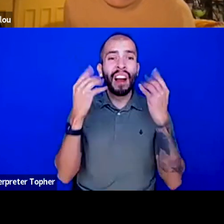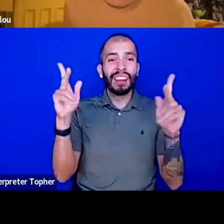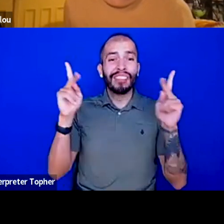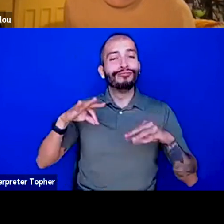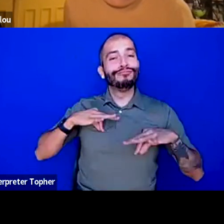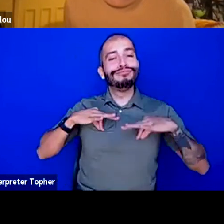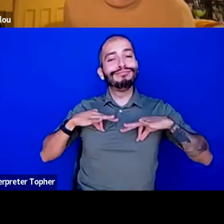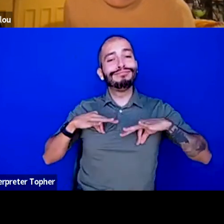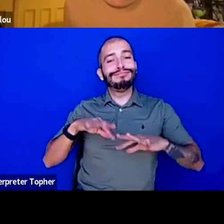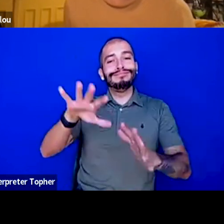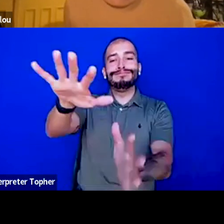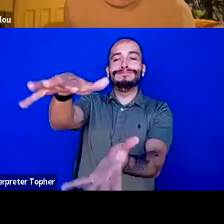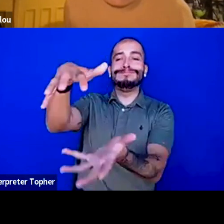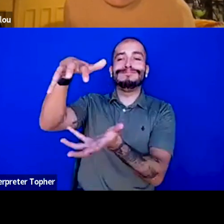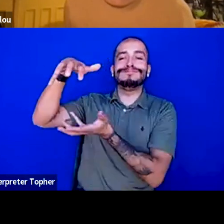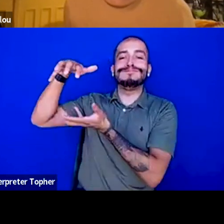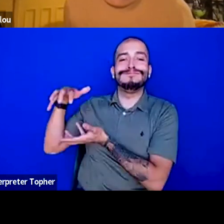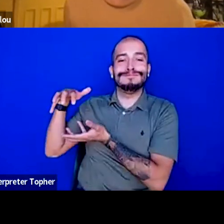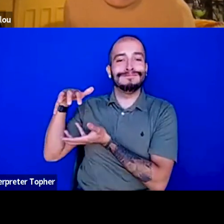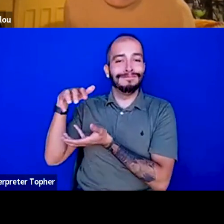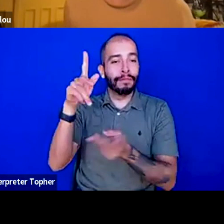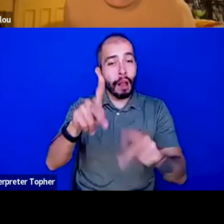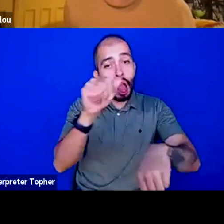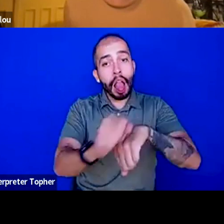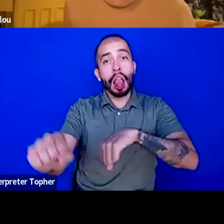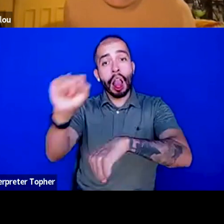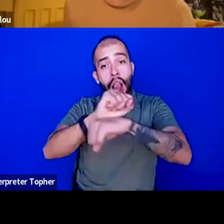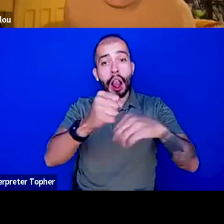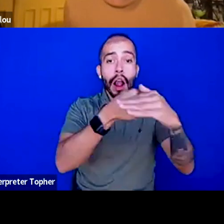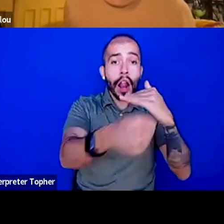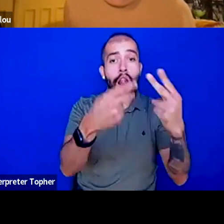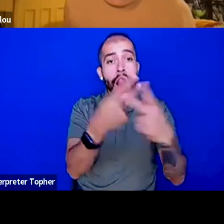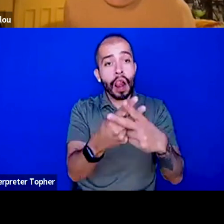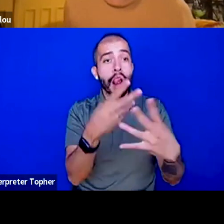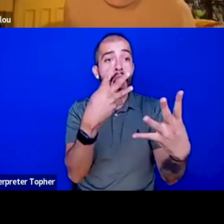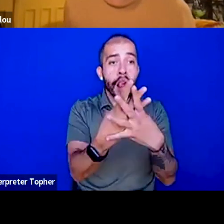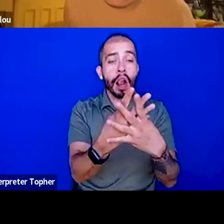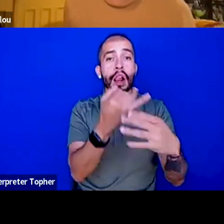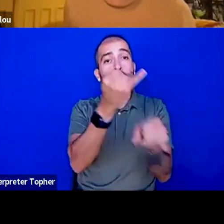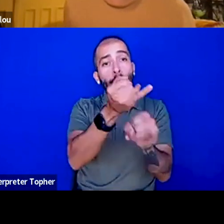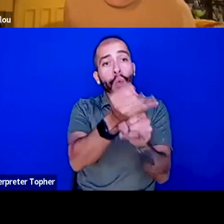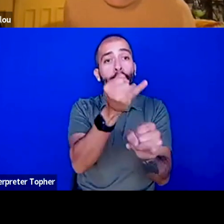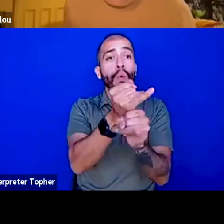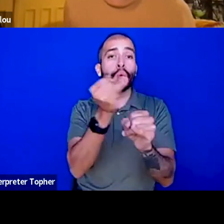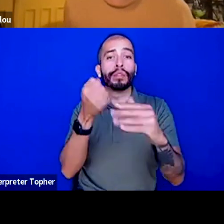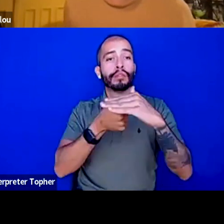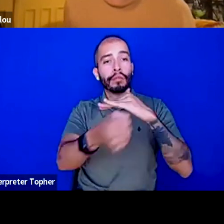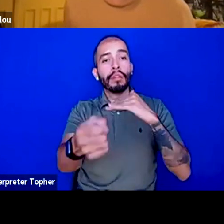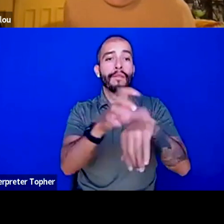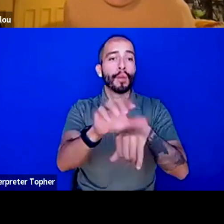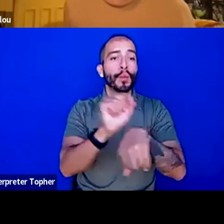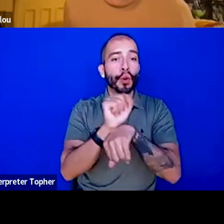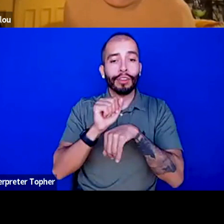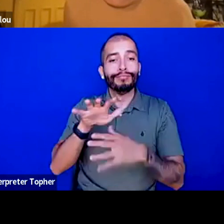what this sort of reveals is, one, how people are subject to these kinds